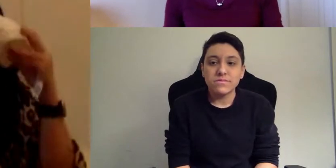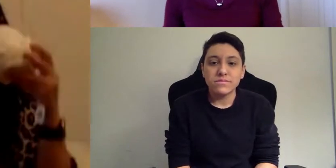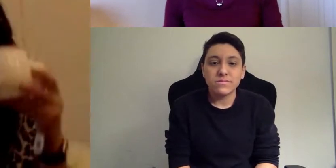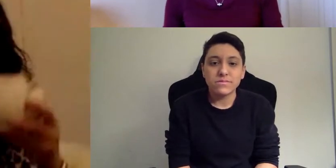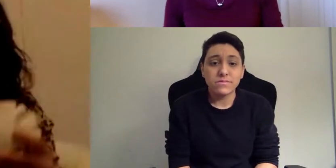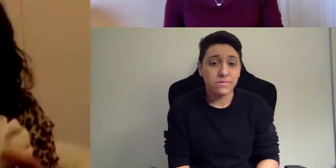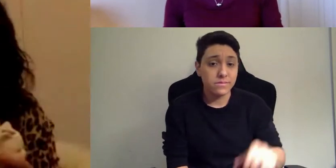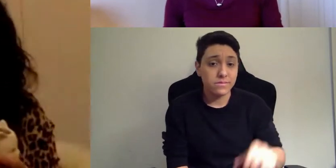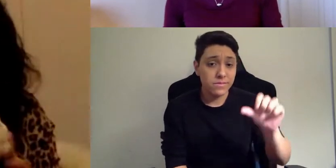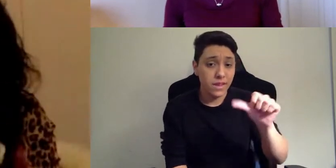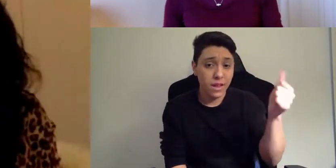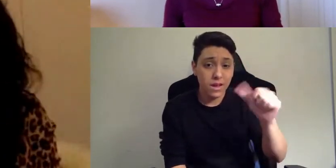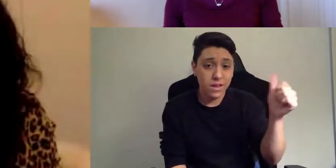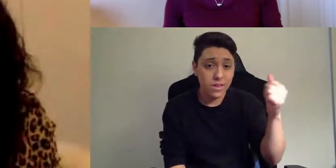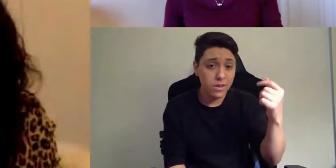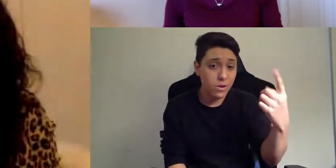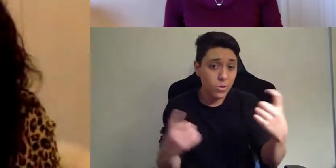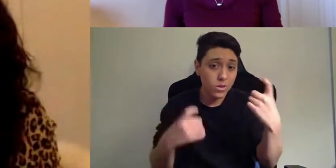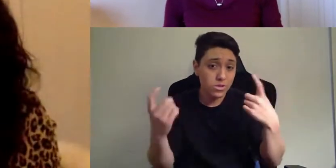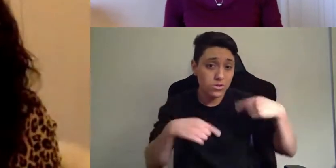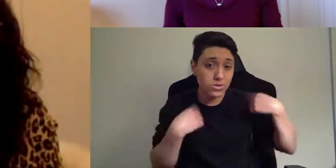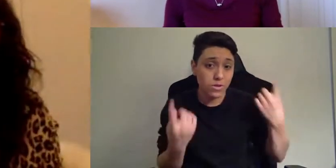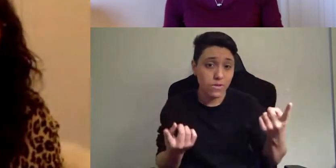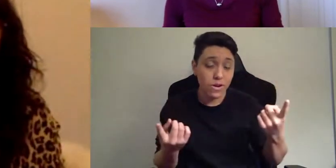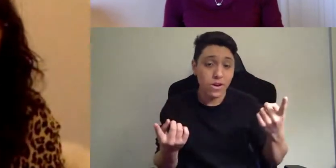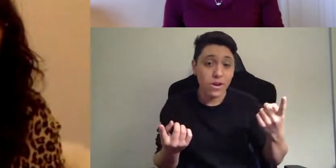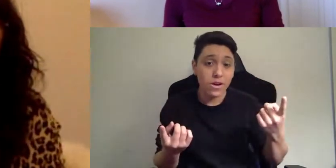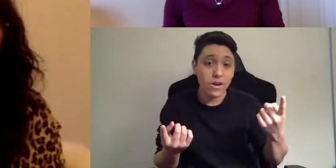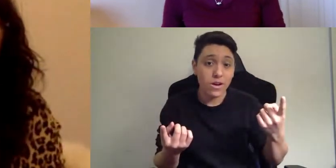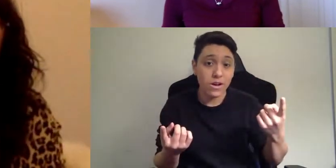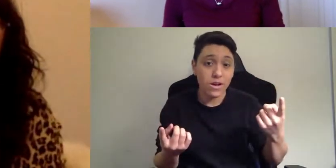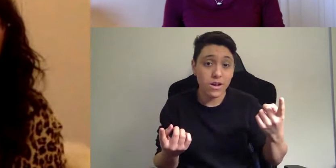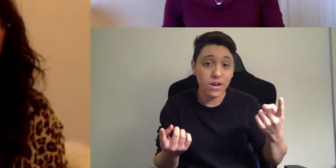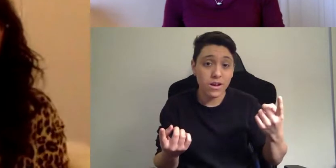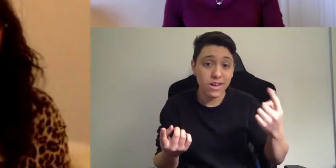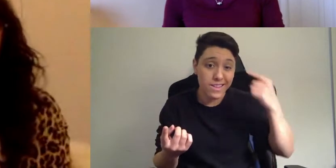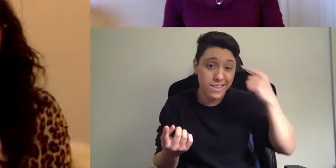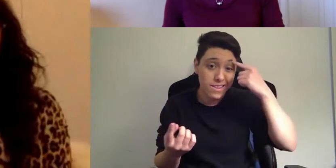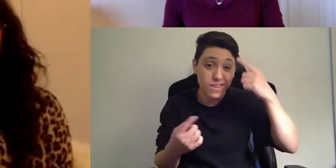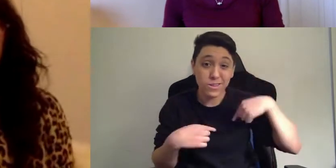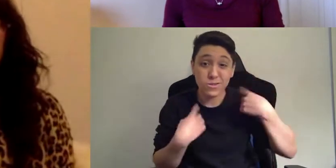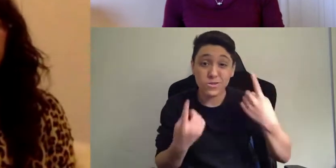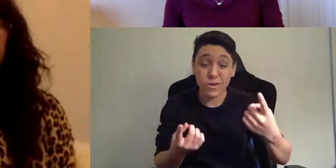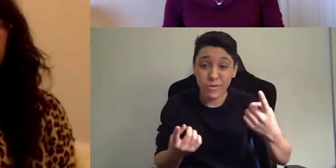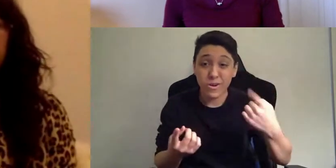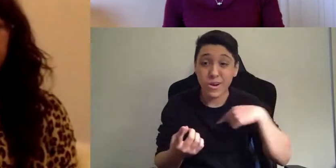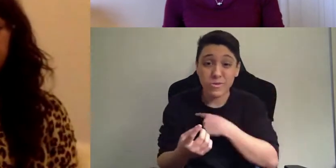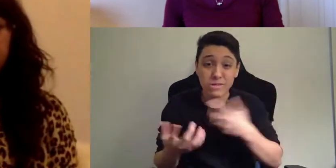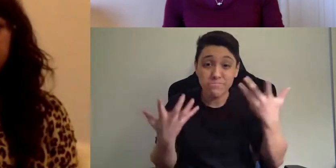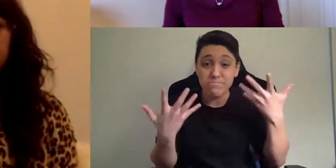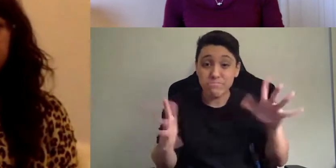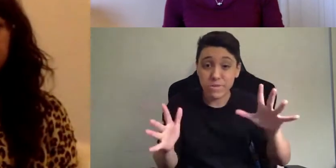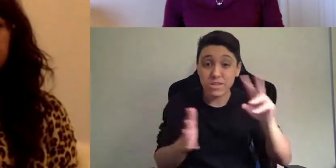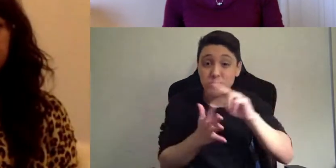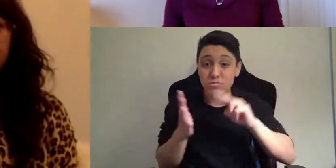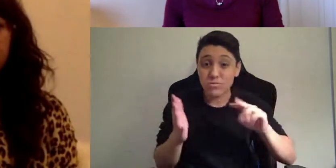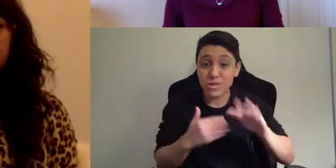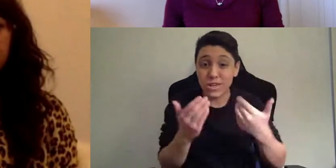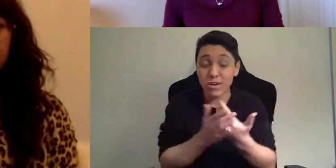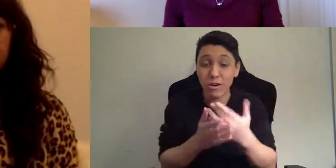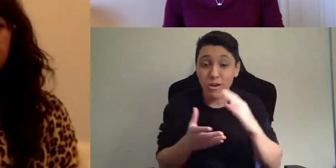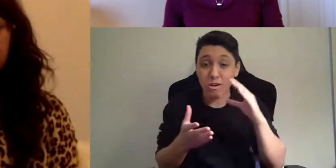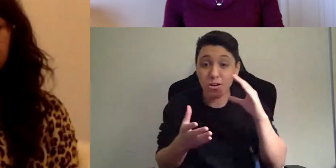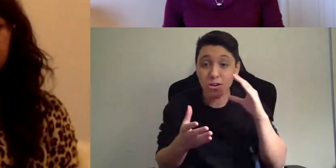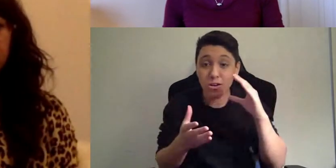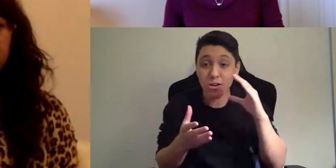Are there any other questions? From what I'm seeing, we've reached the end of the ones that we have, but we have more time if there are